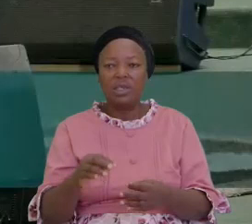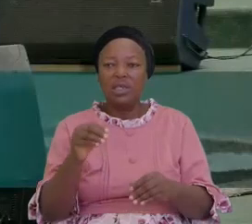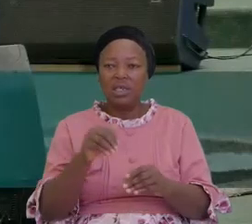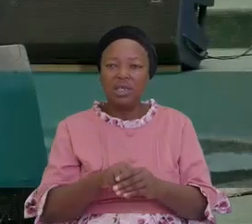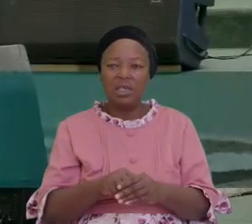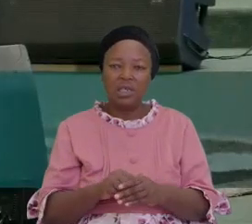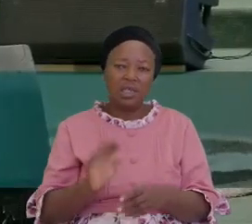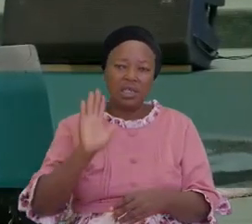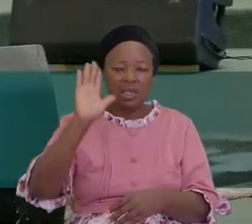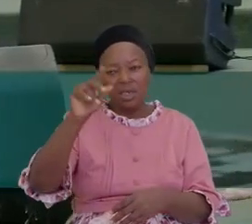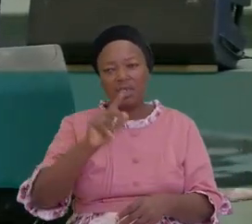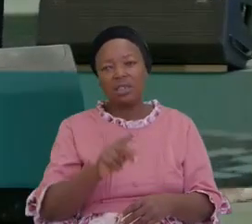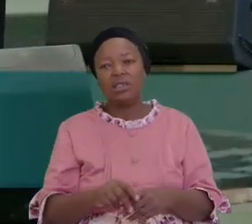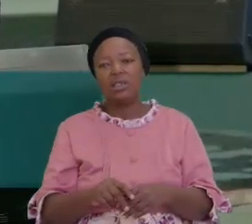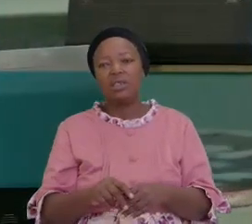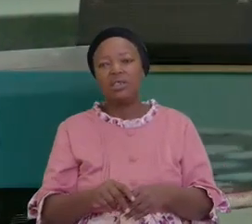saints.